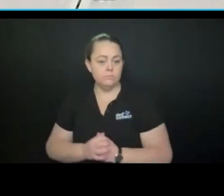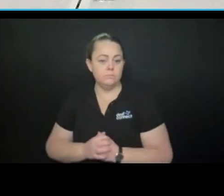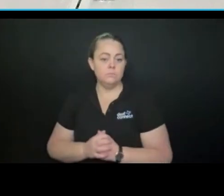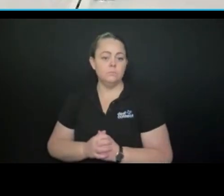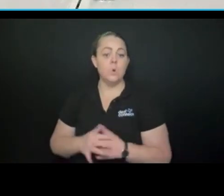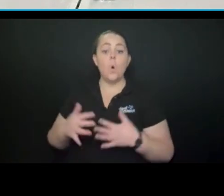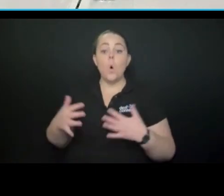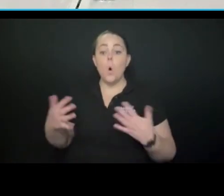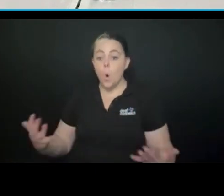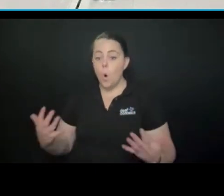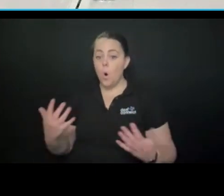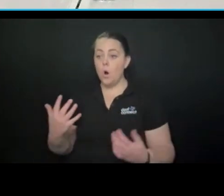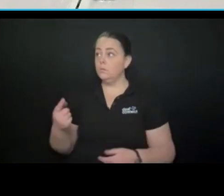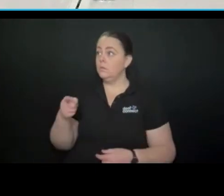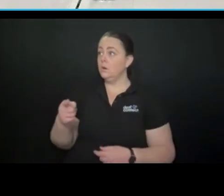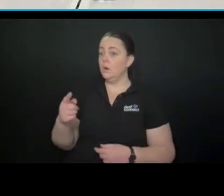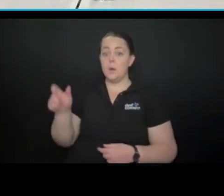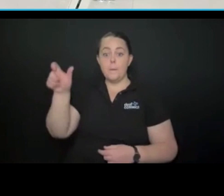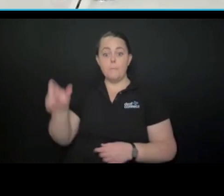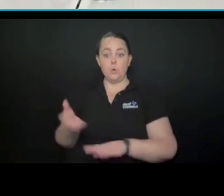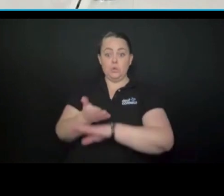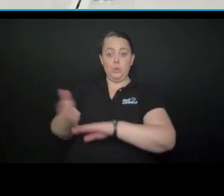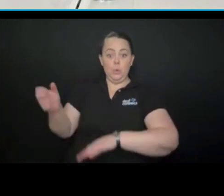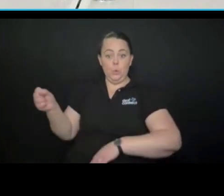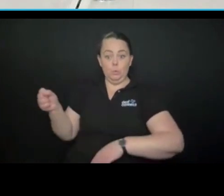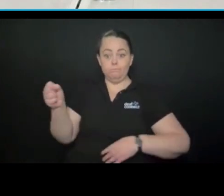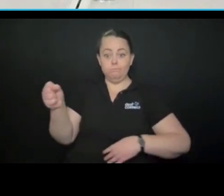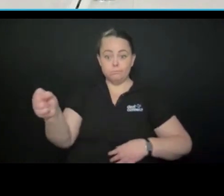the service for the entire quarter.